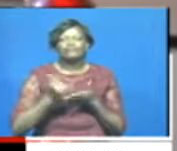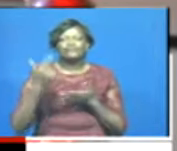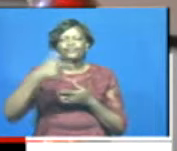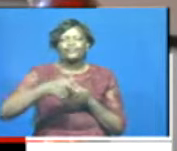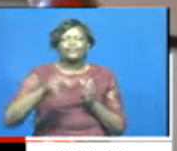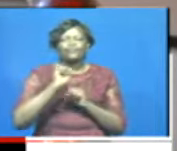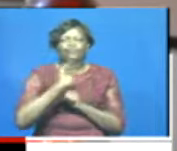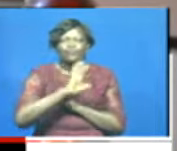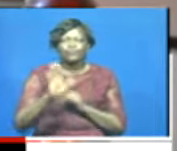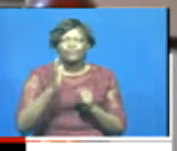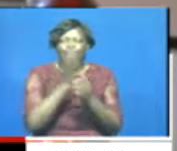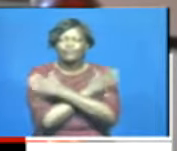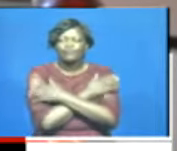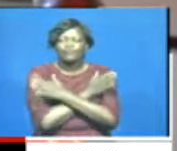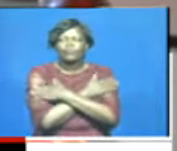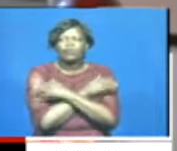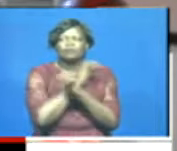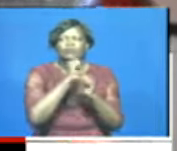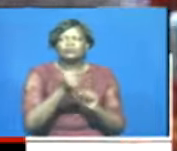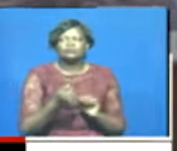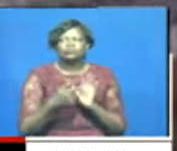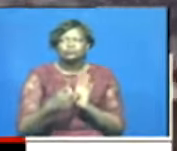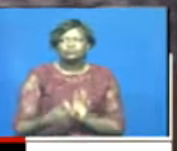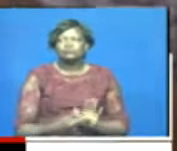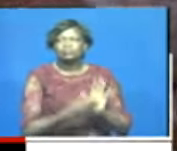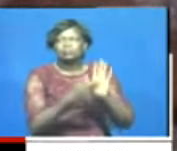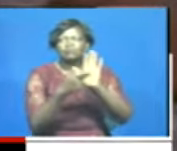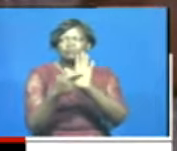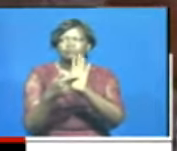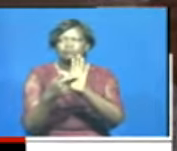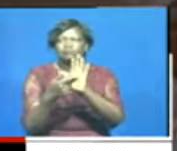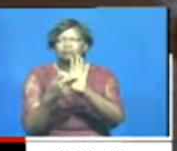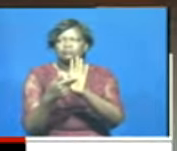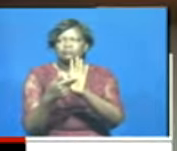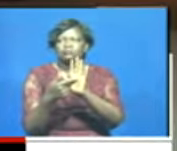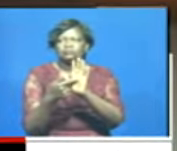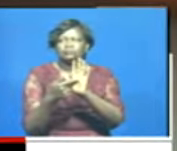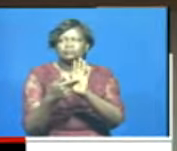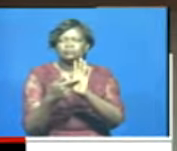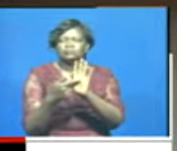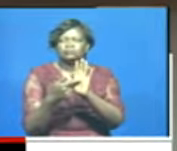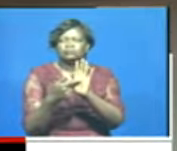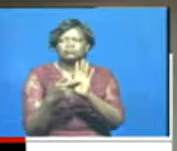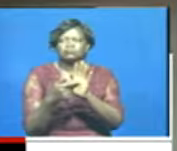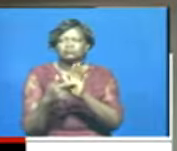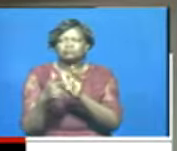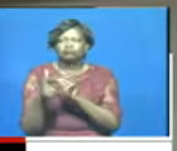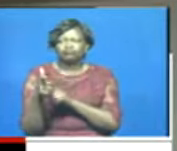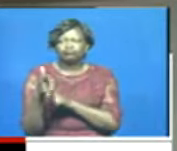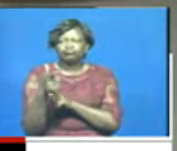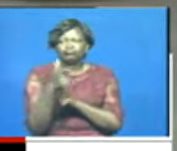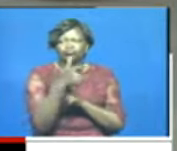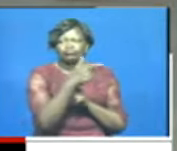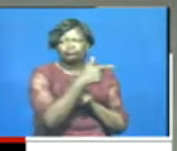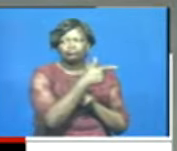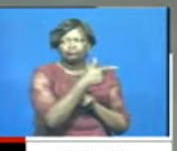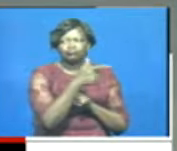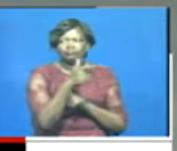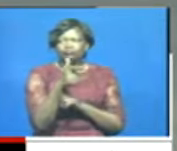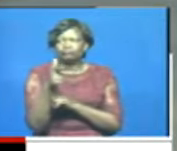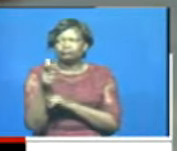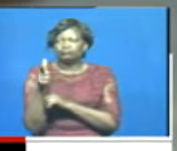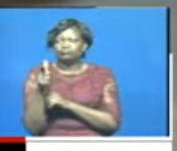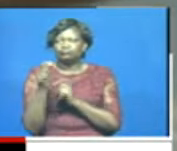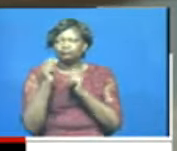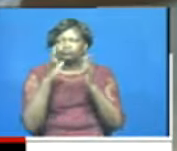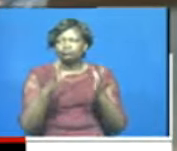my colleague Martin Kivuti can basically pan around and show you just the stretch of motorists here lining up to